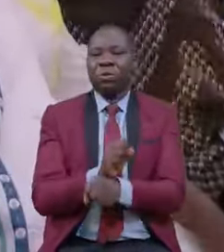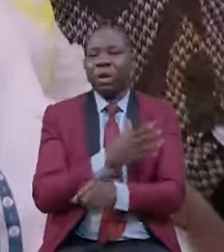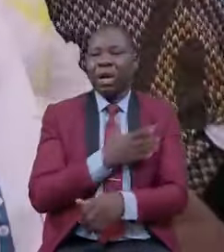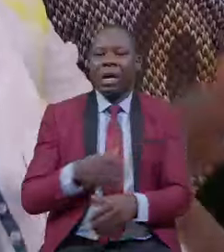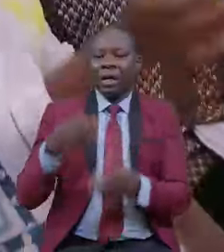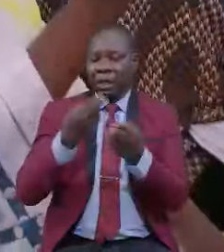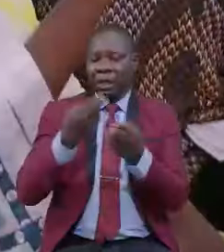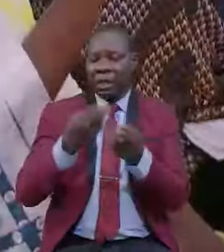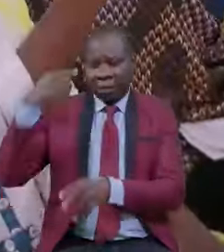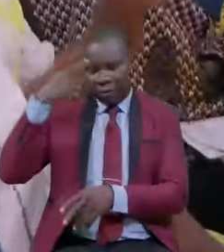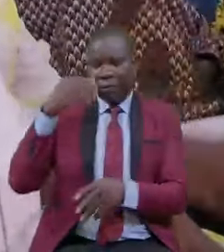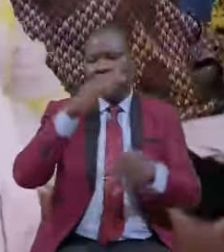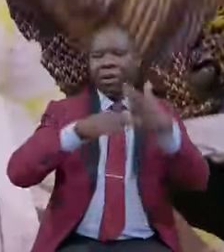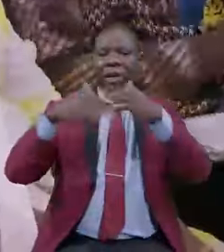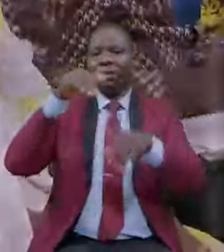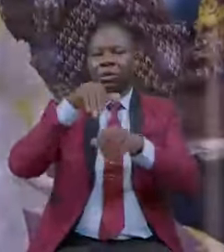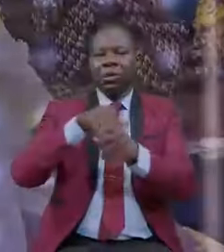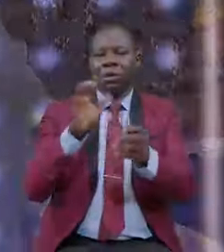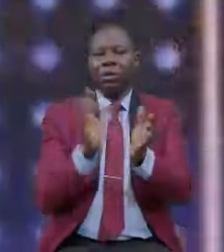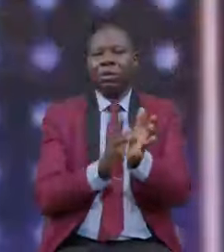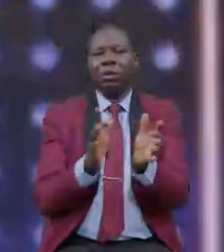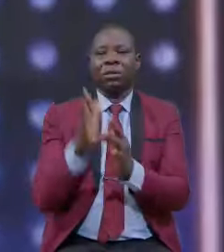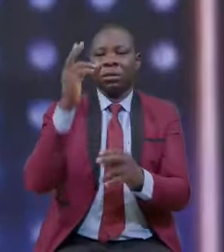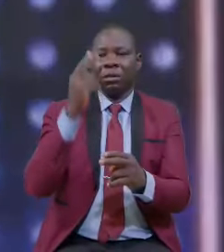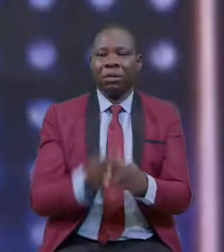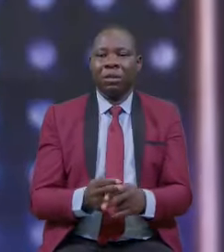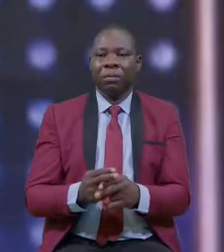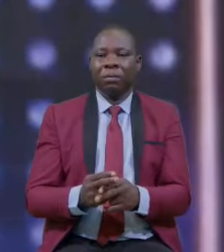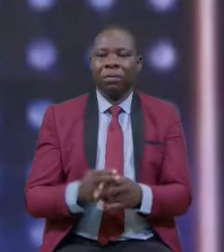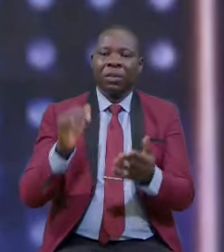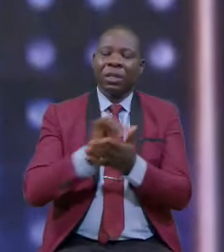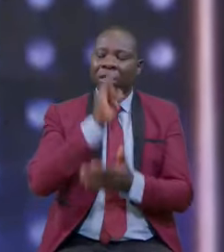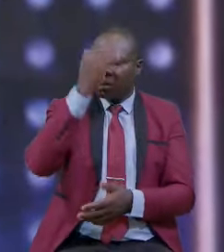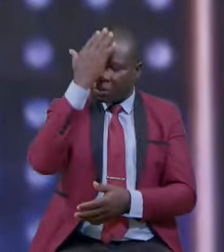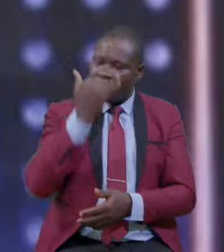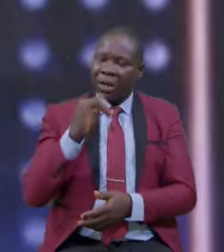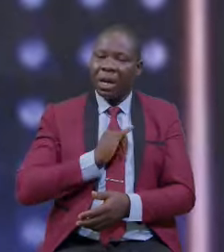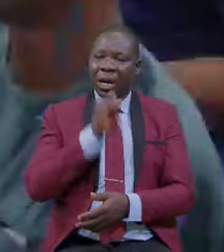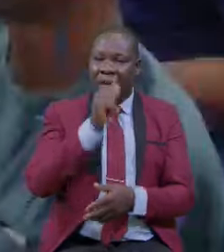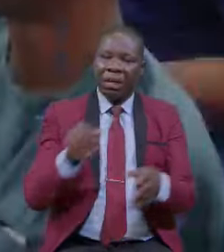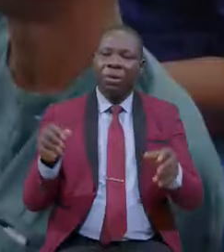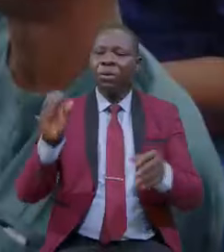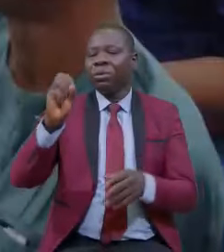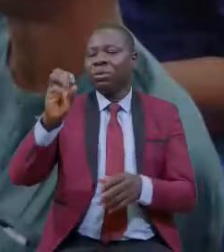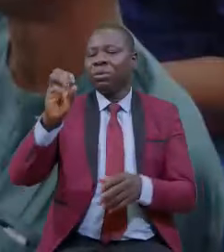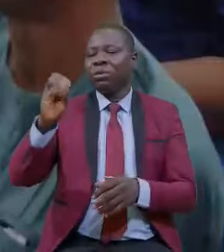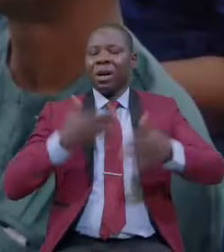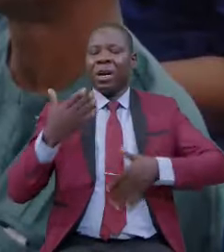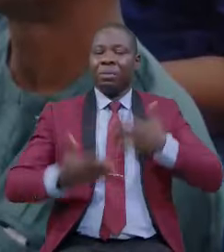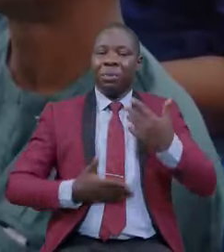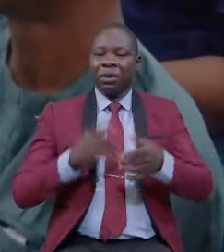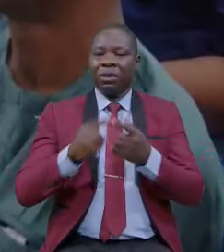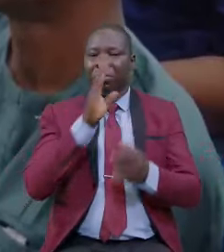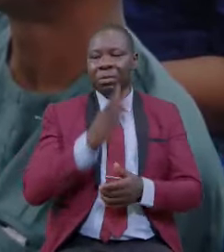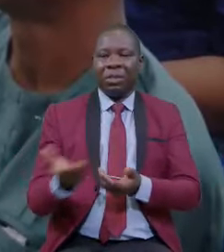heaven. Amen. That's why I'm so happy being here. Amen. Because I have